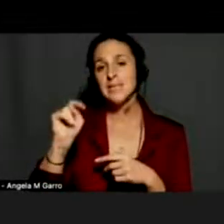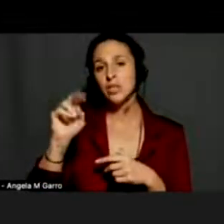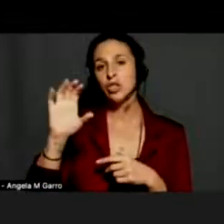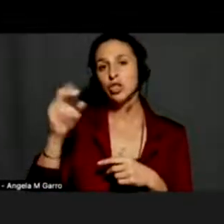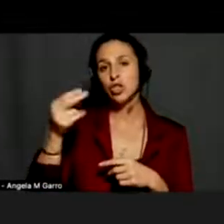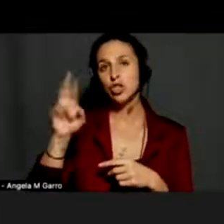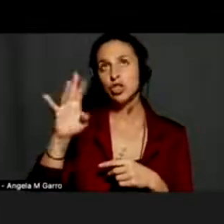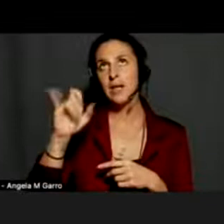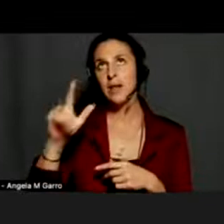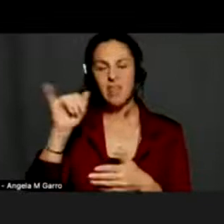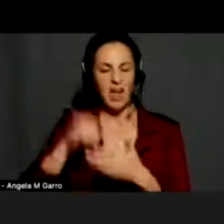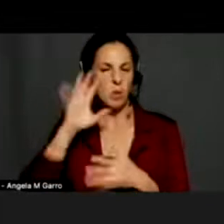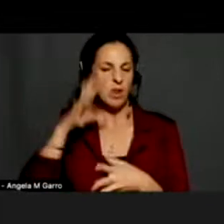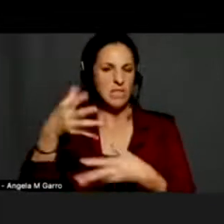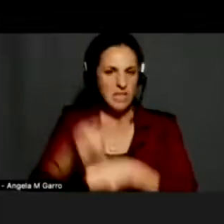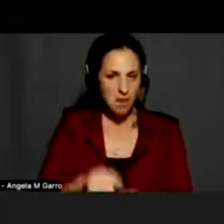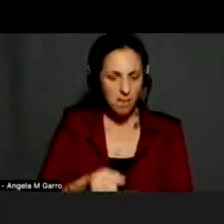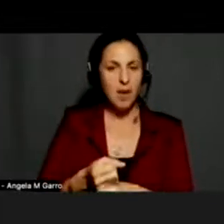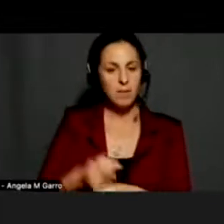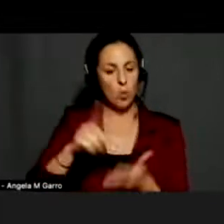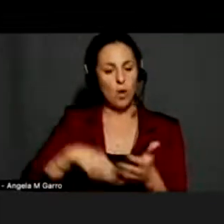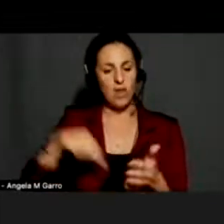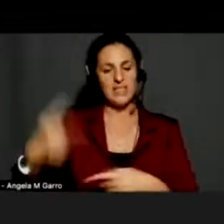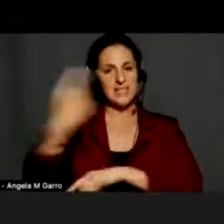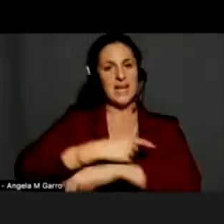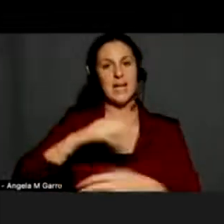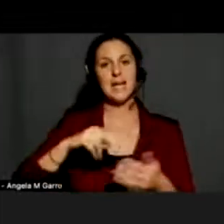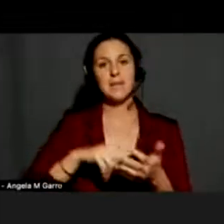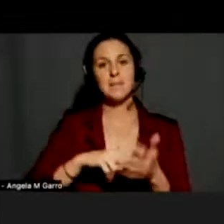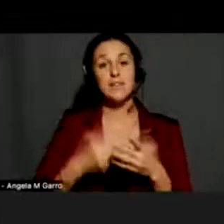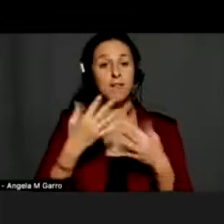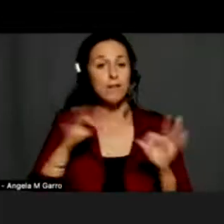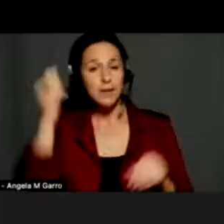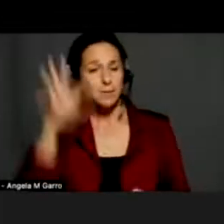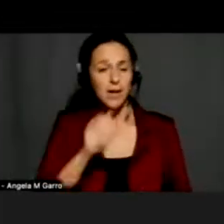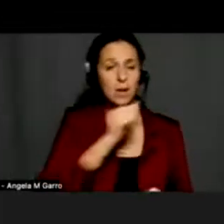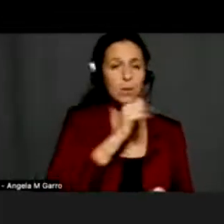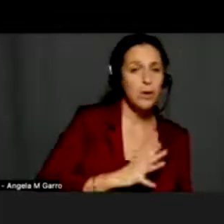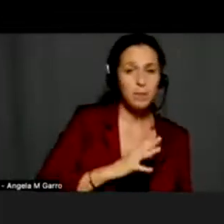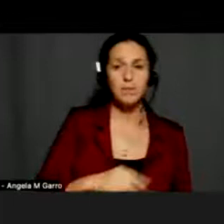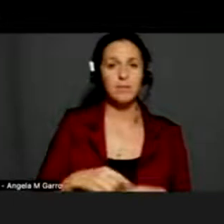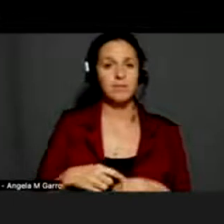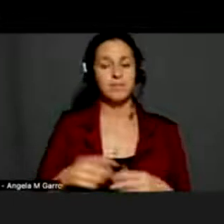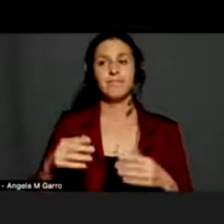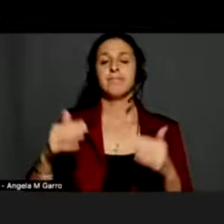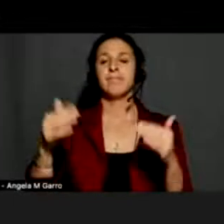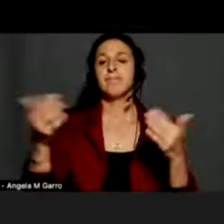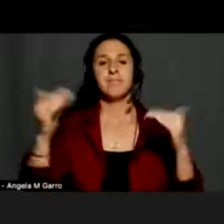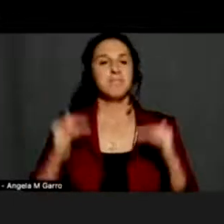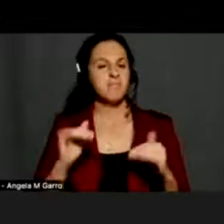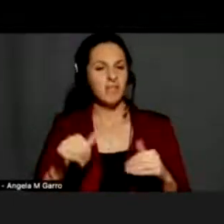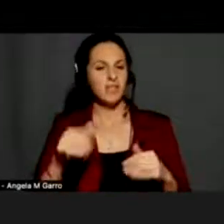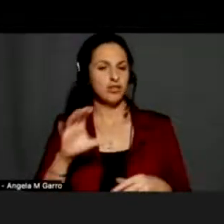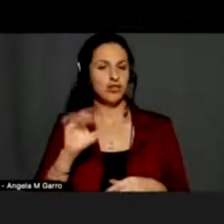up what this day means. Free men and women denounce these vile crimes, and when this world struggle